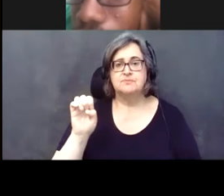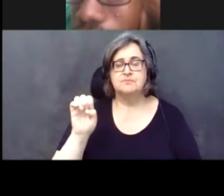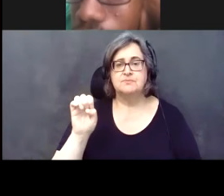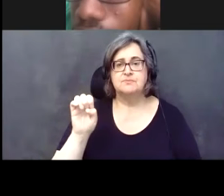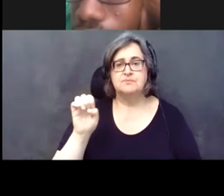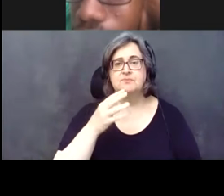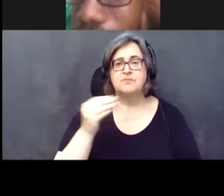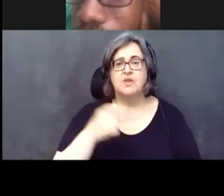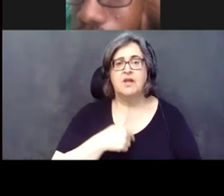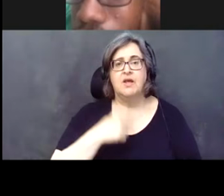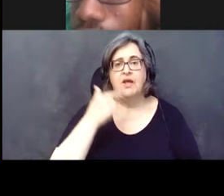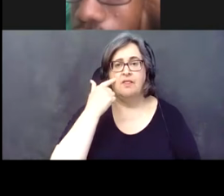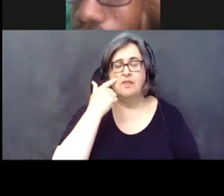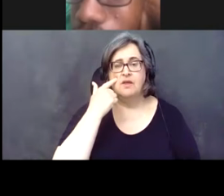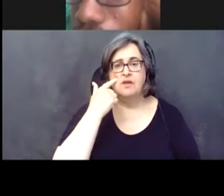I think